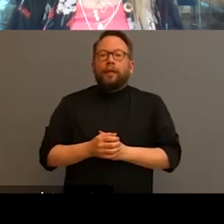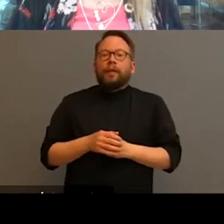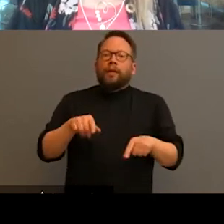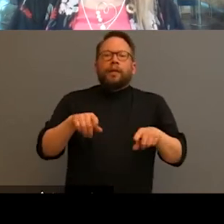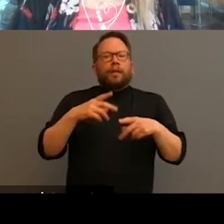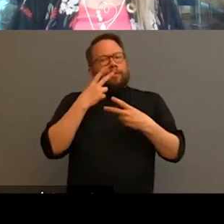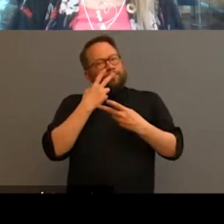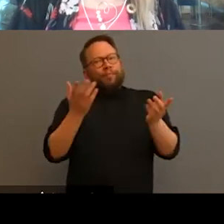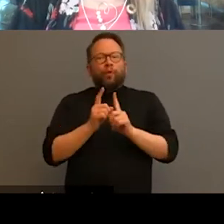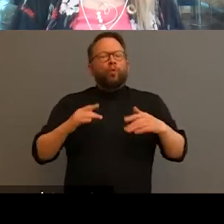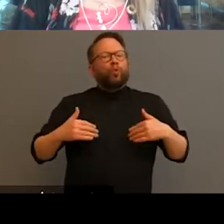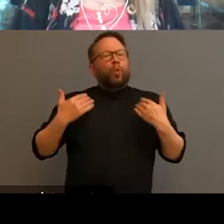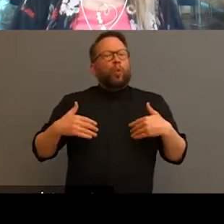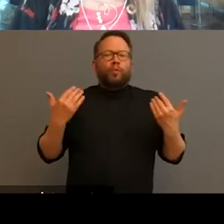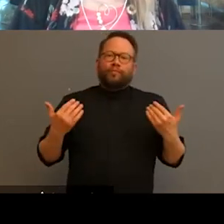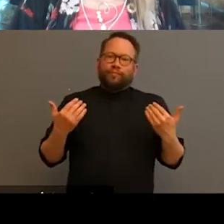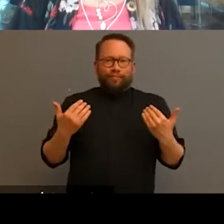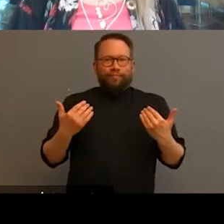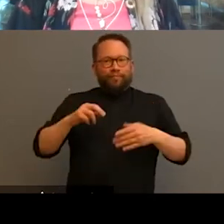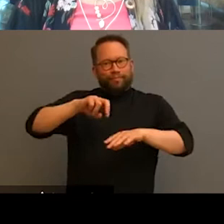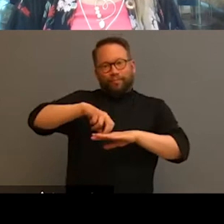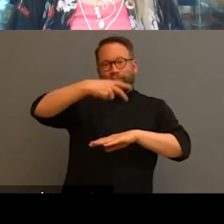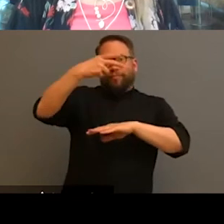is stage diving on a concert.